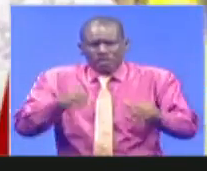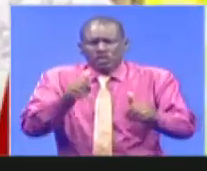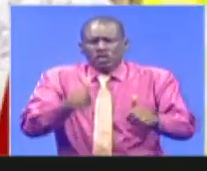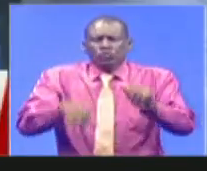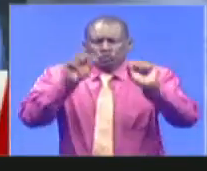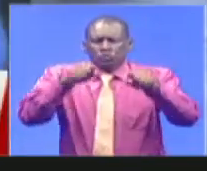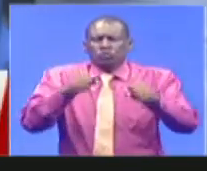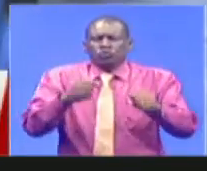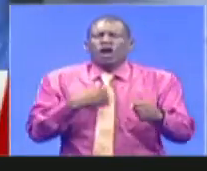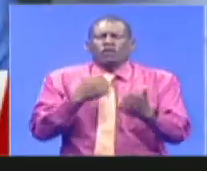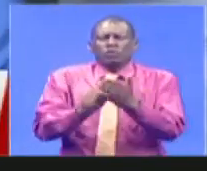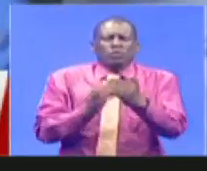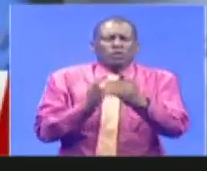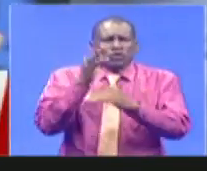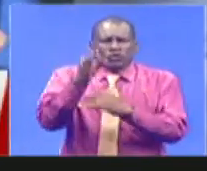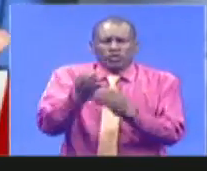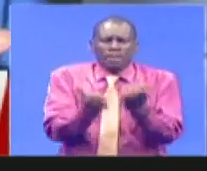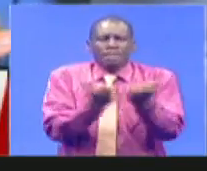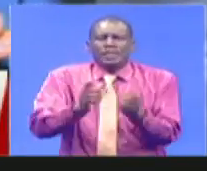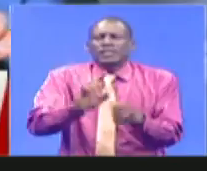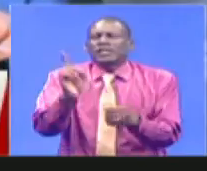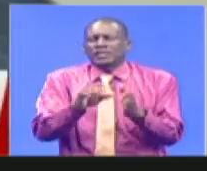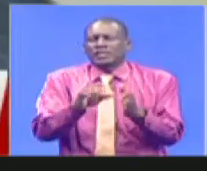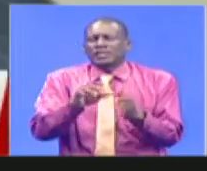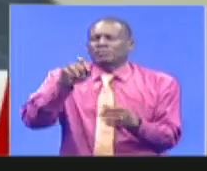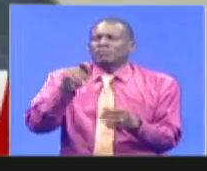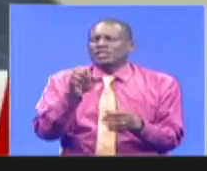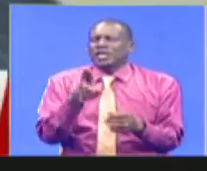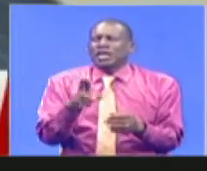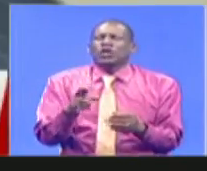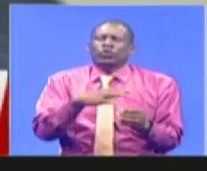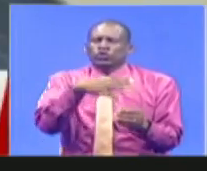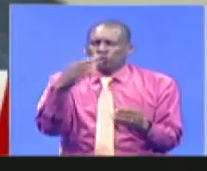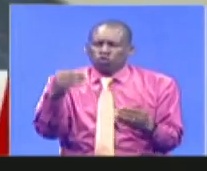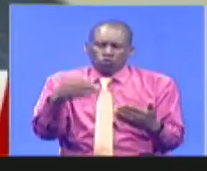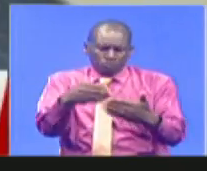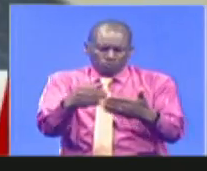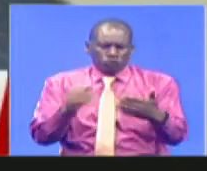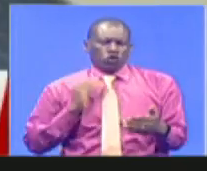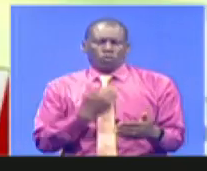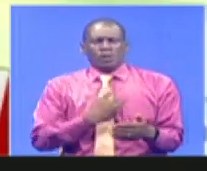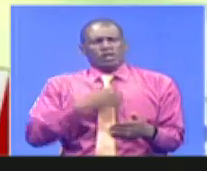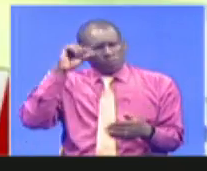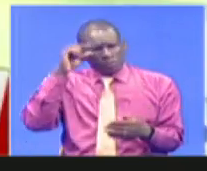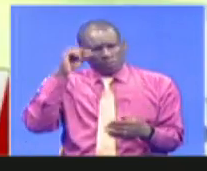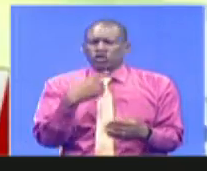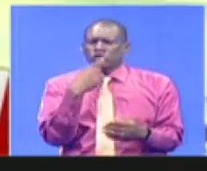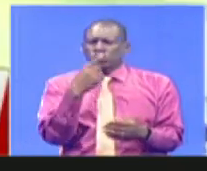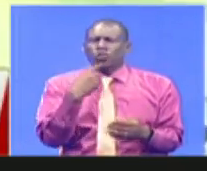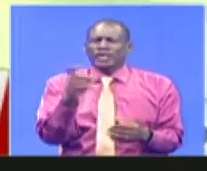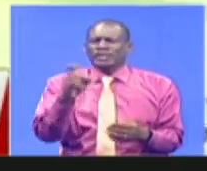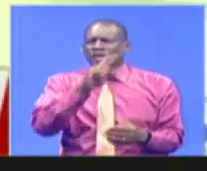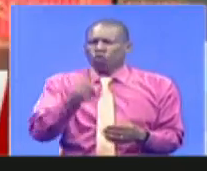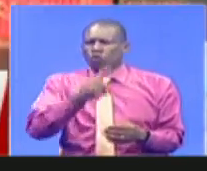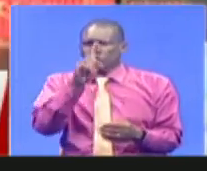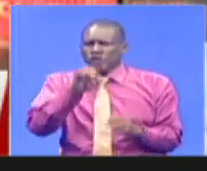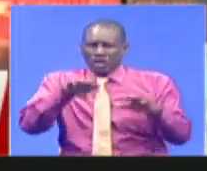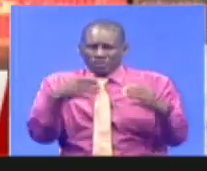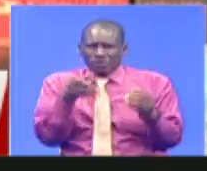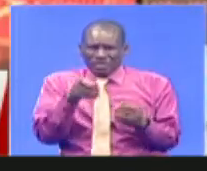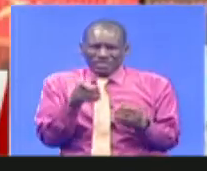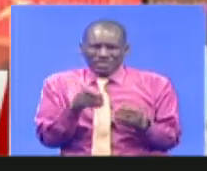Kenyans tomorrow. Trade Cabinet Secretary Peter Munya was to appear before the committee in Mombasa to answer to questions surrounding a